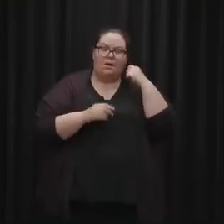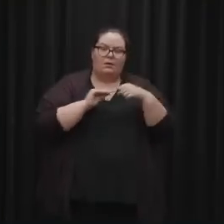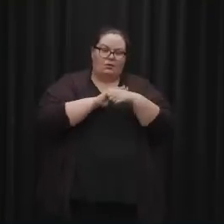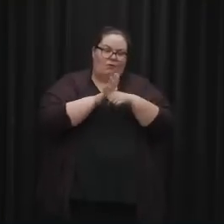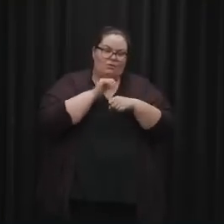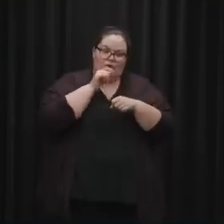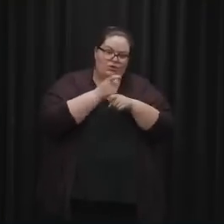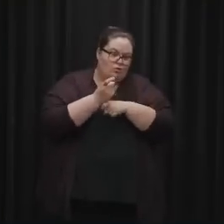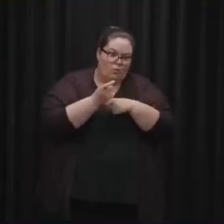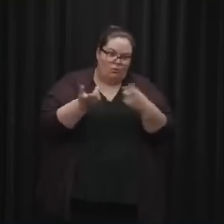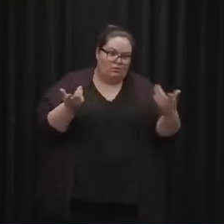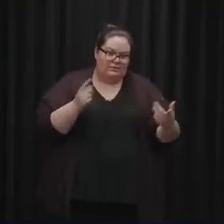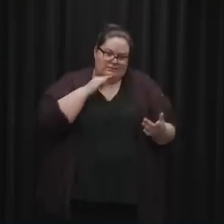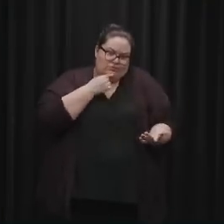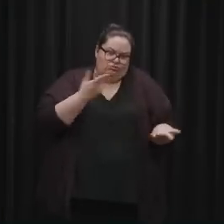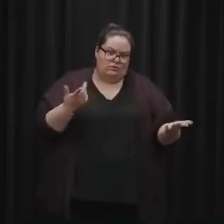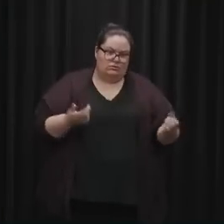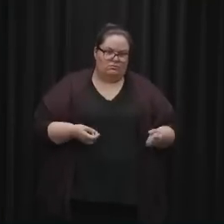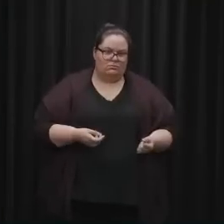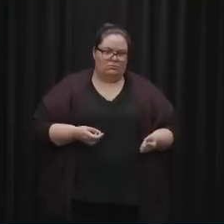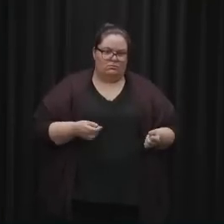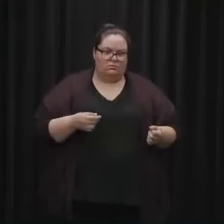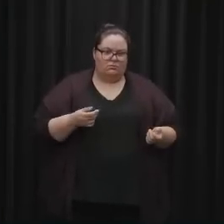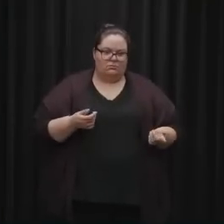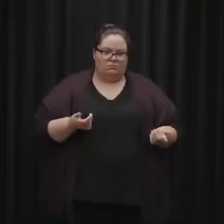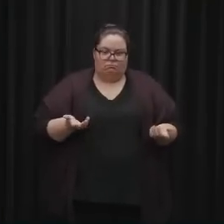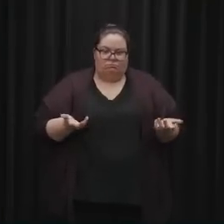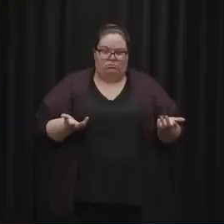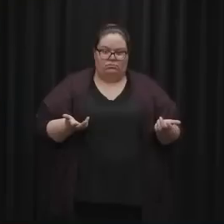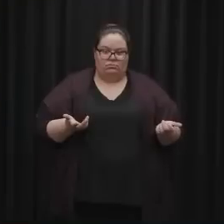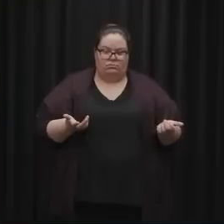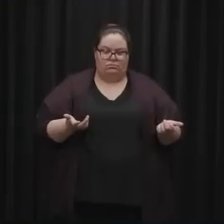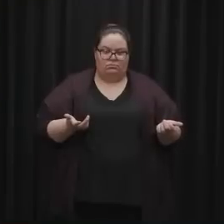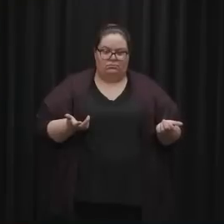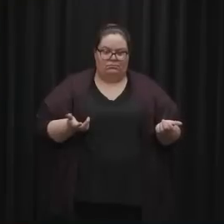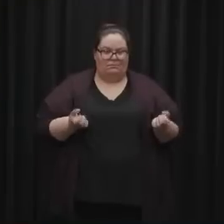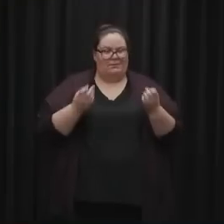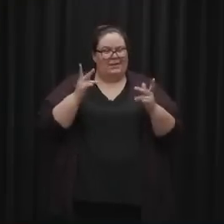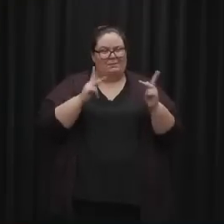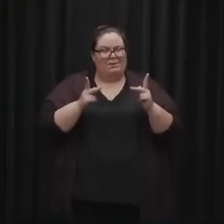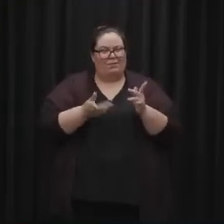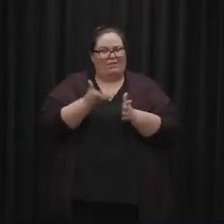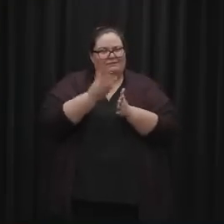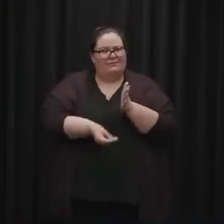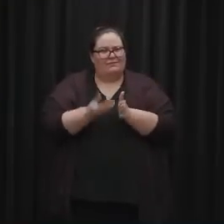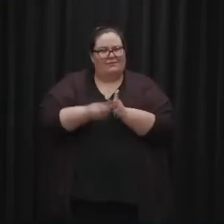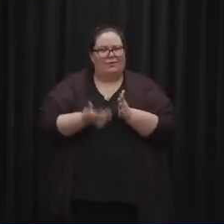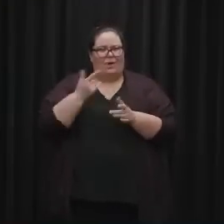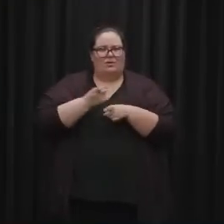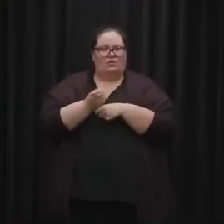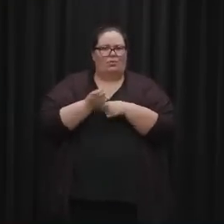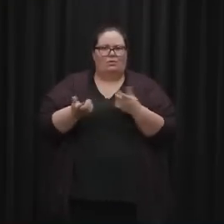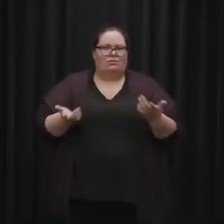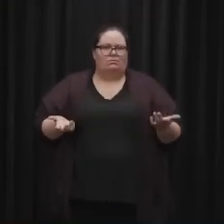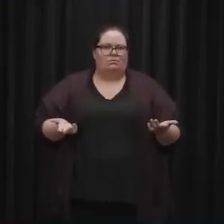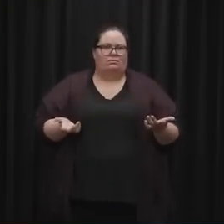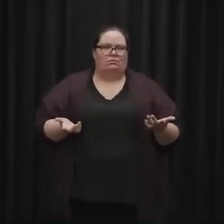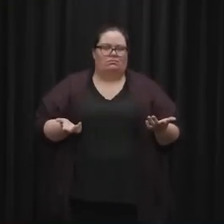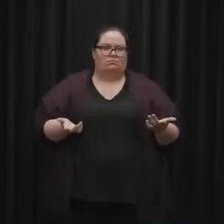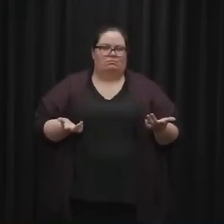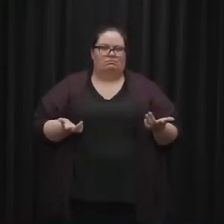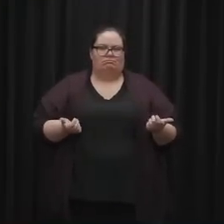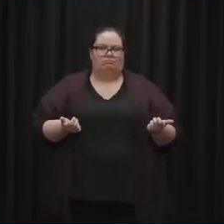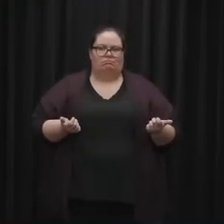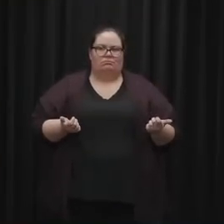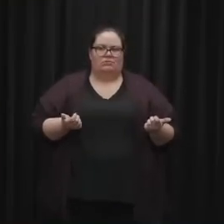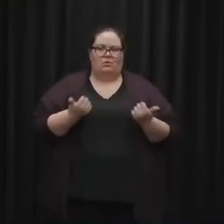no joke. It's a very serious pandemic, and it's a lot of people's lives have been lost because of it. So I would suggest